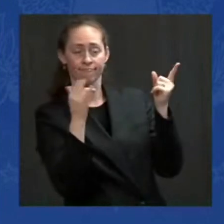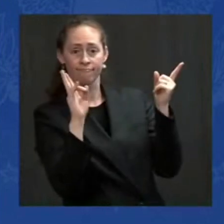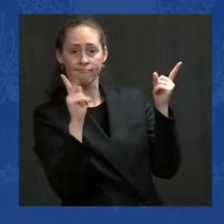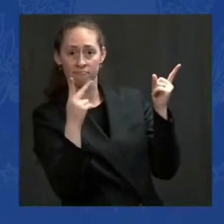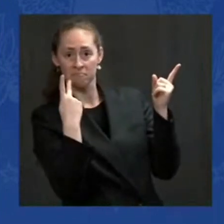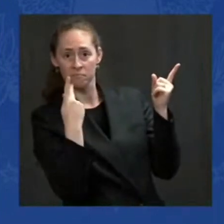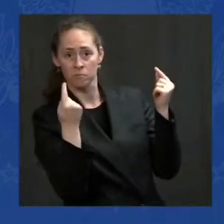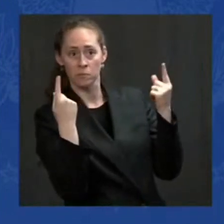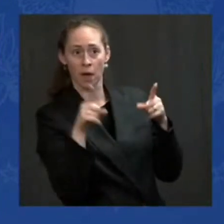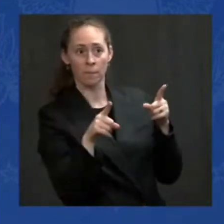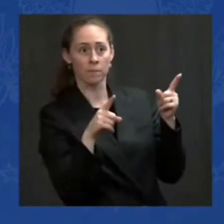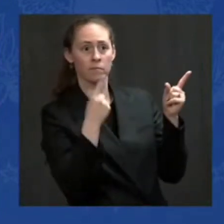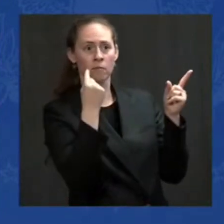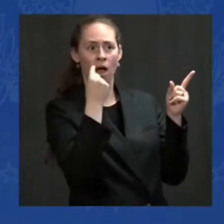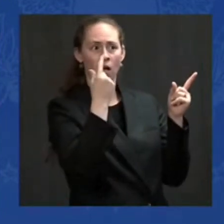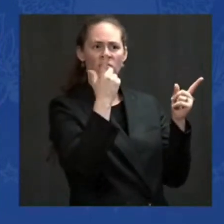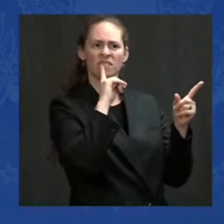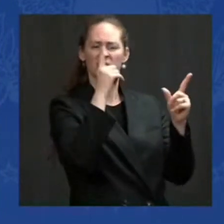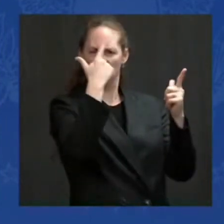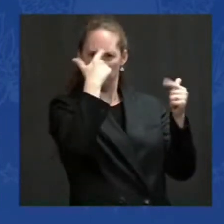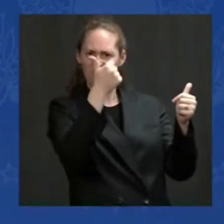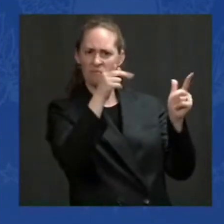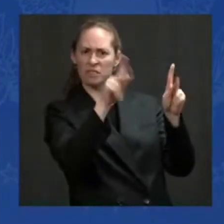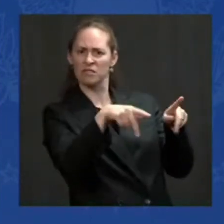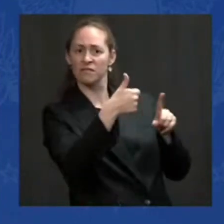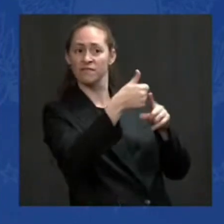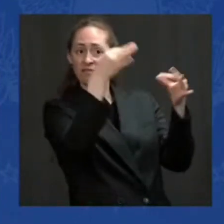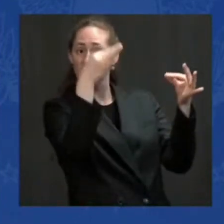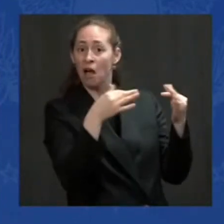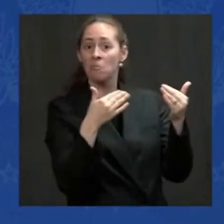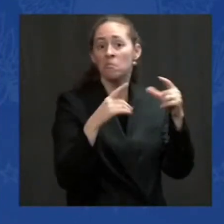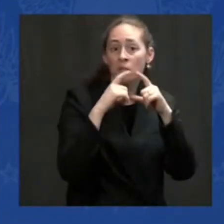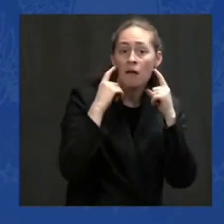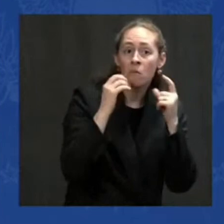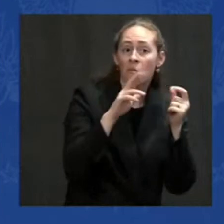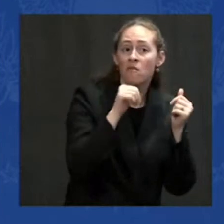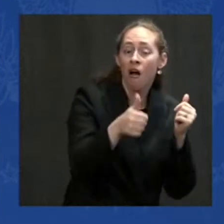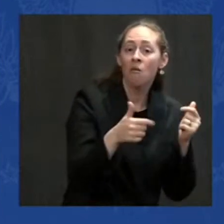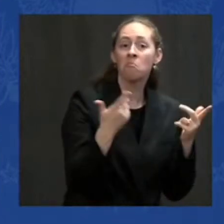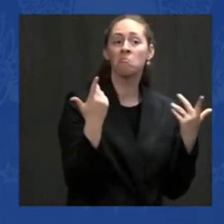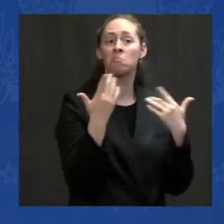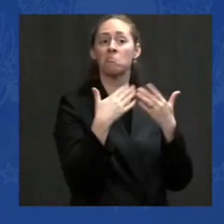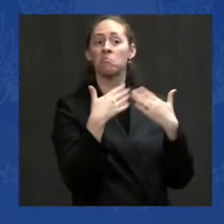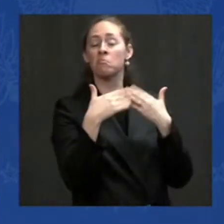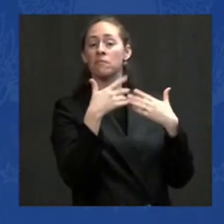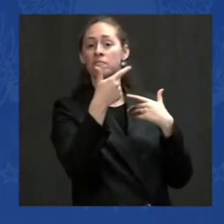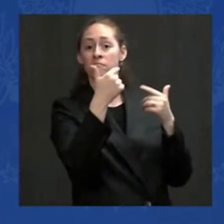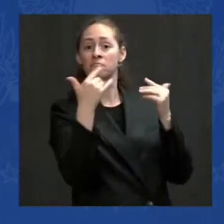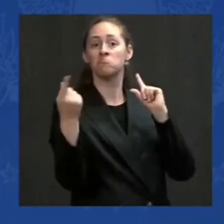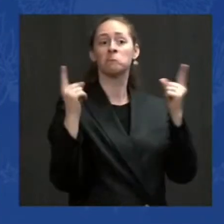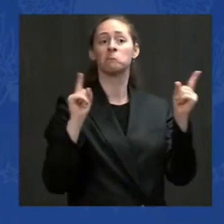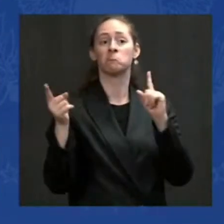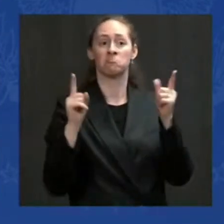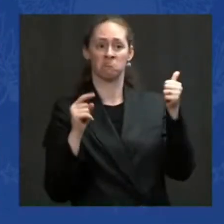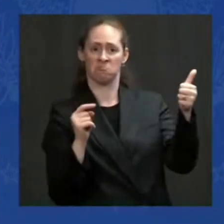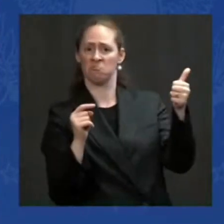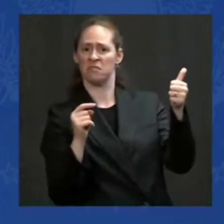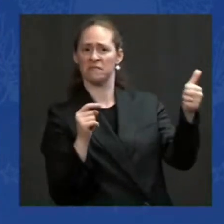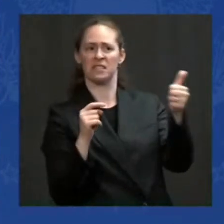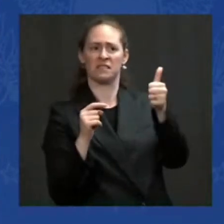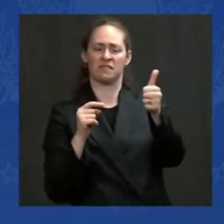decide how and when to wear masks and how and when to continue practicing social distancing and other mitigation measures?